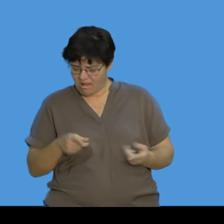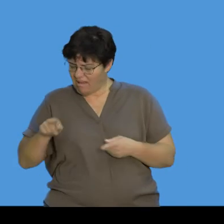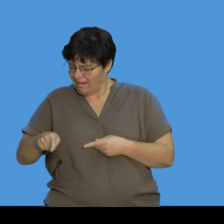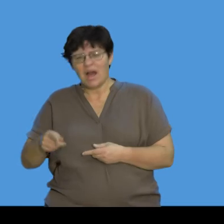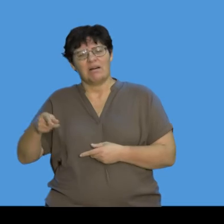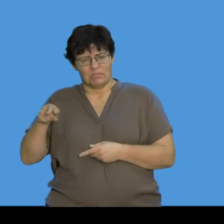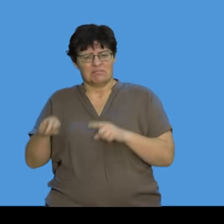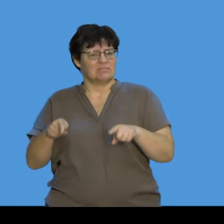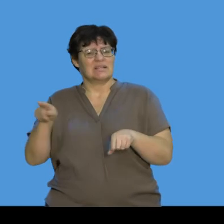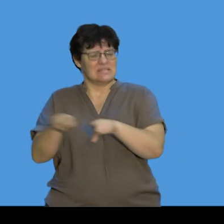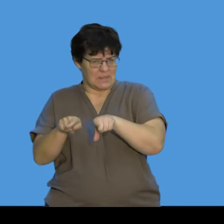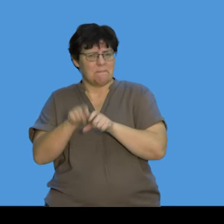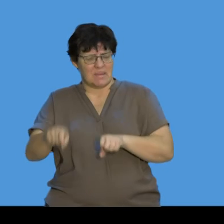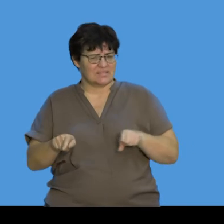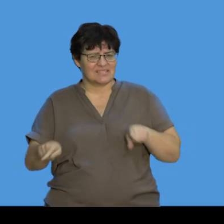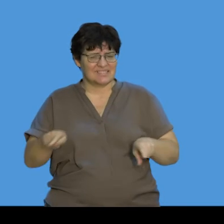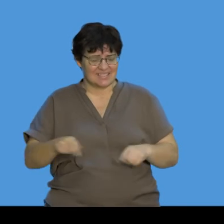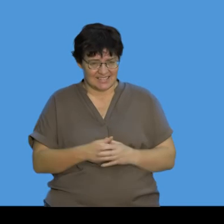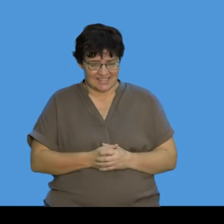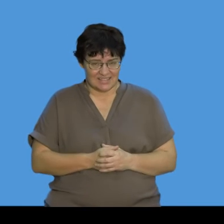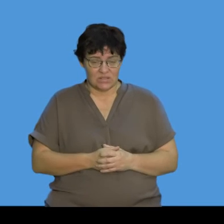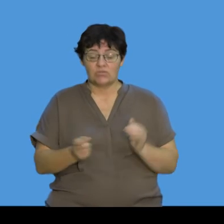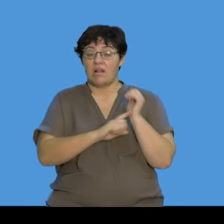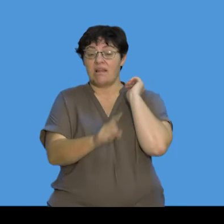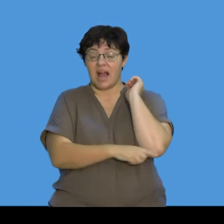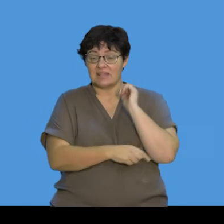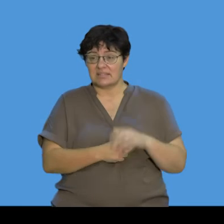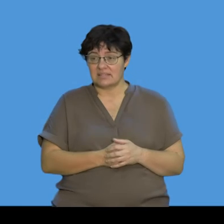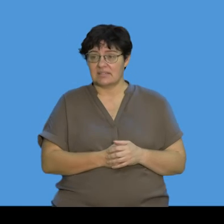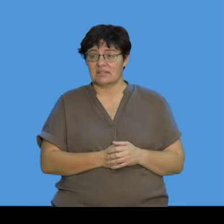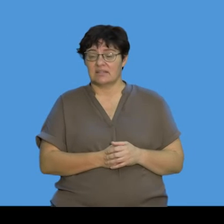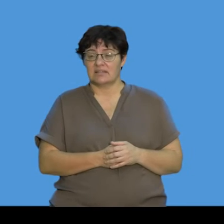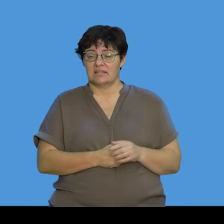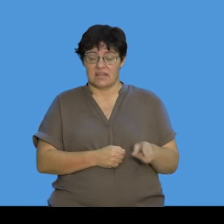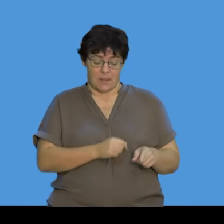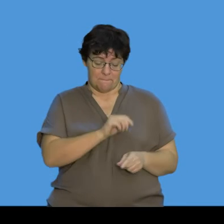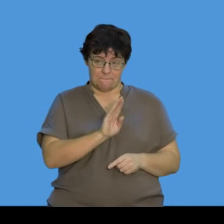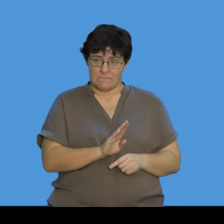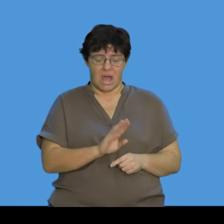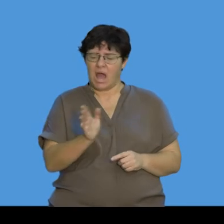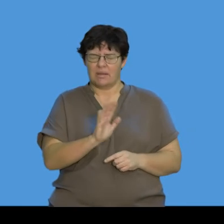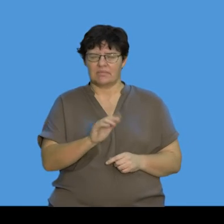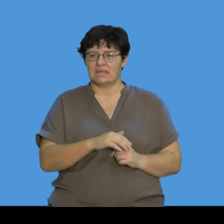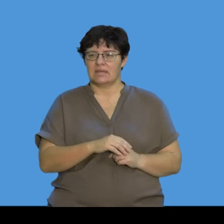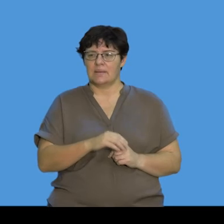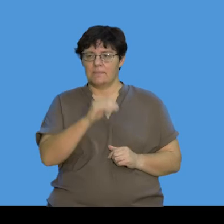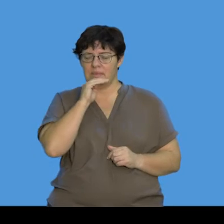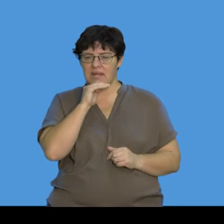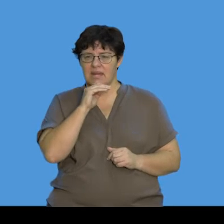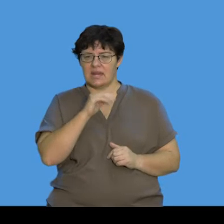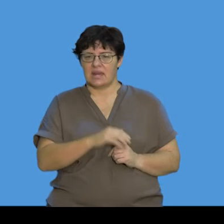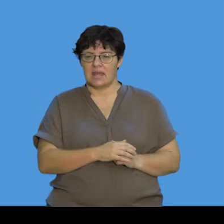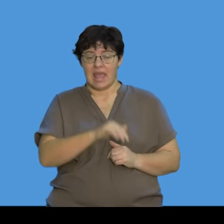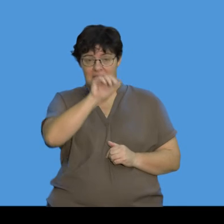last triangle, the last angle in triangle ABP is angle B, right? Not angle B,